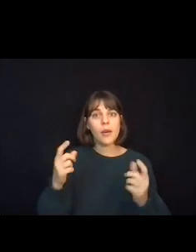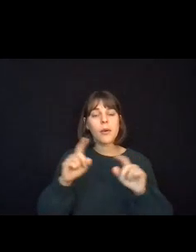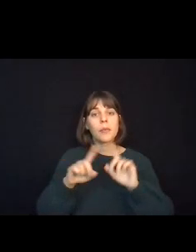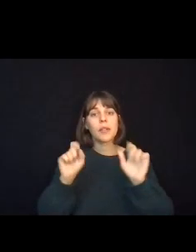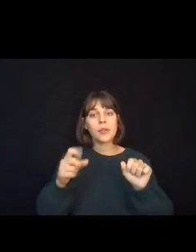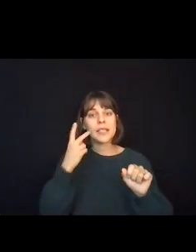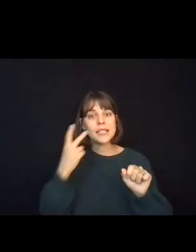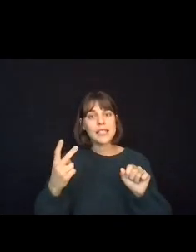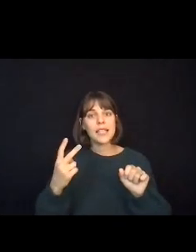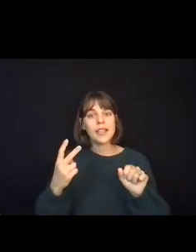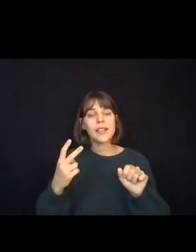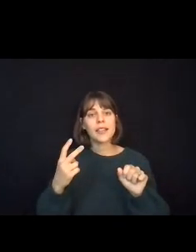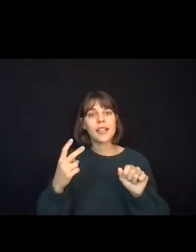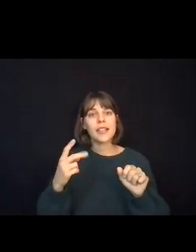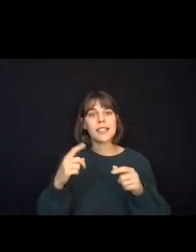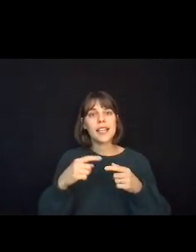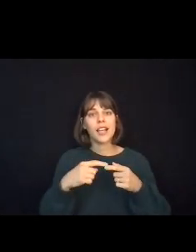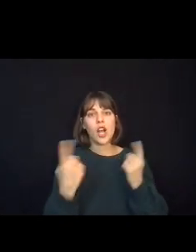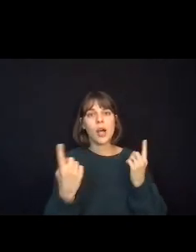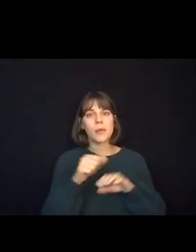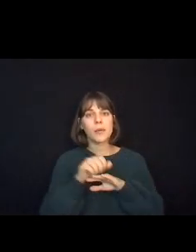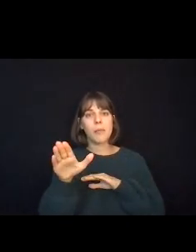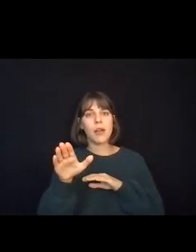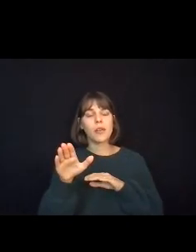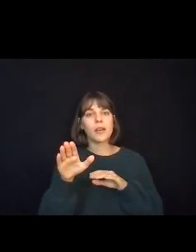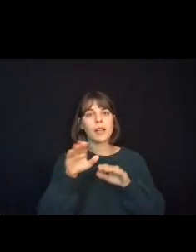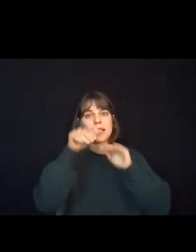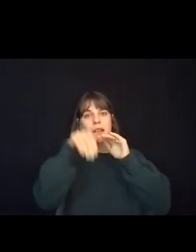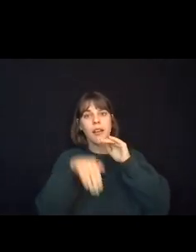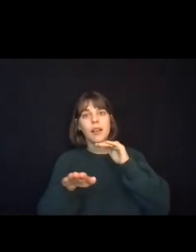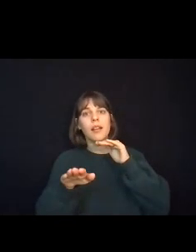bars that kind of look like a reverse mountain over there on the left-hand side. That's